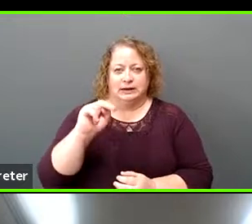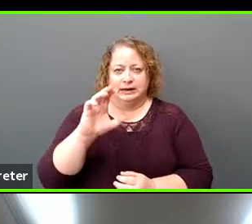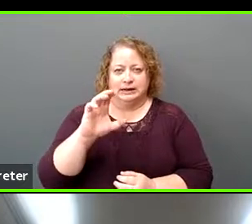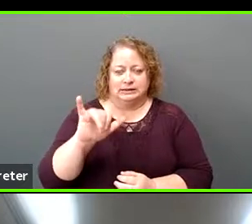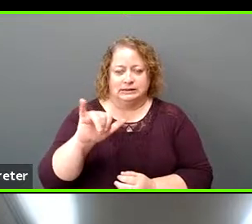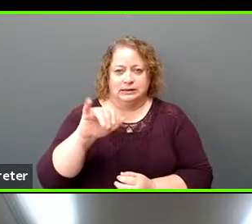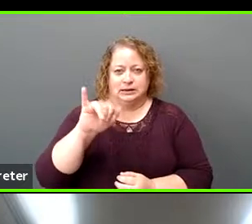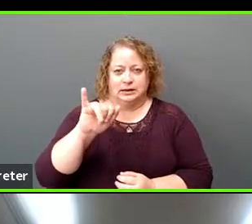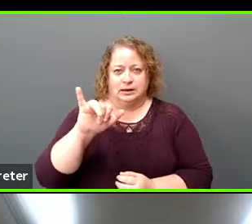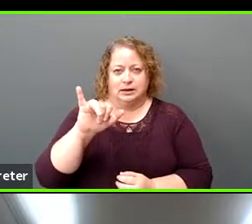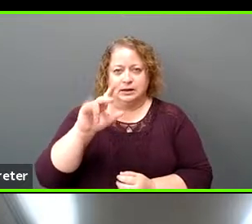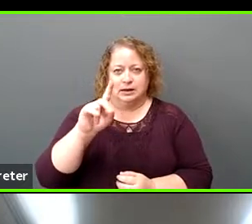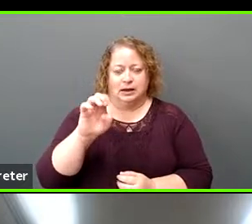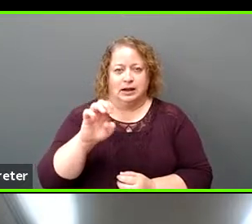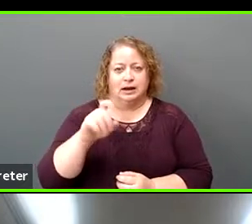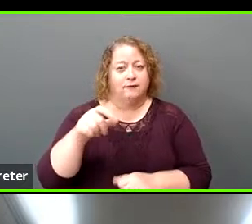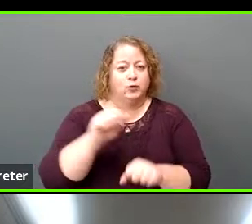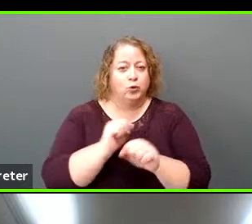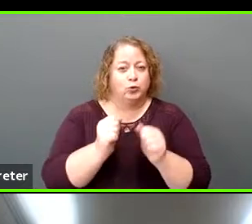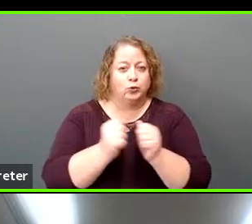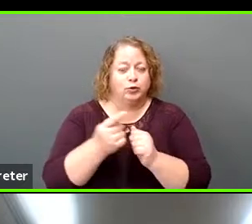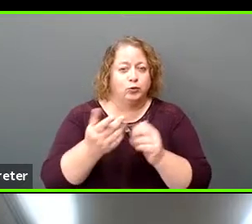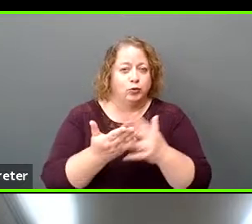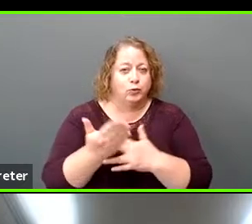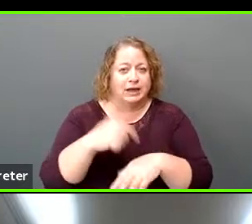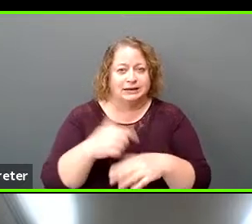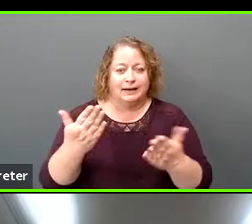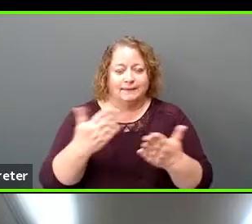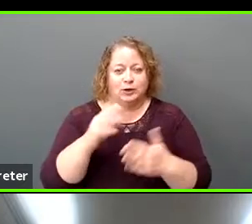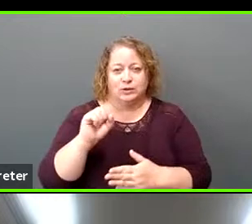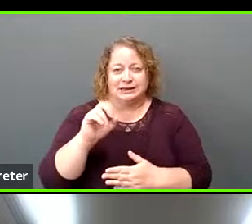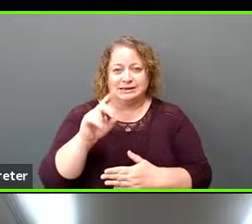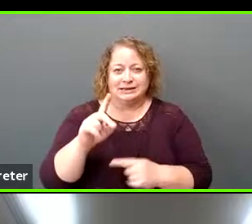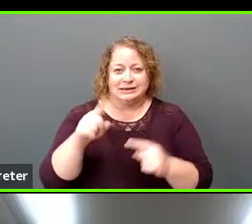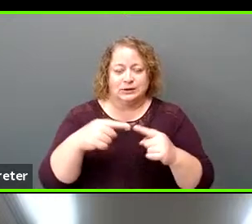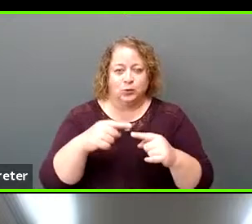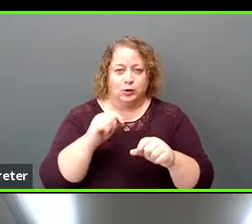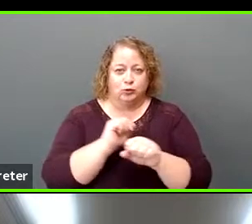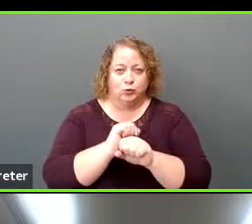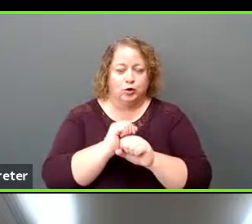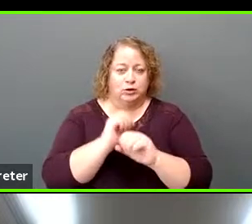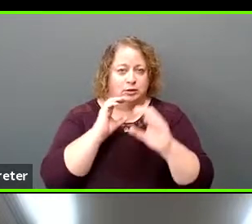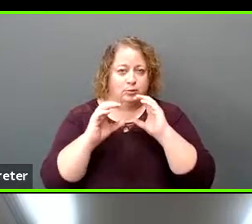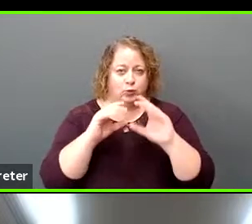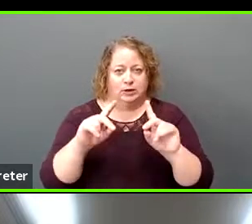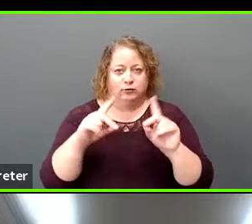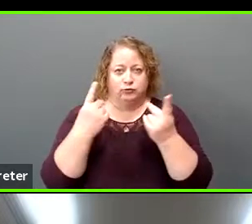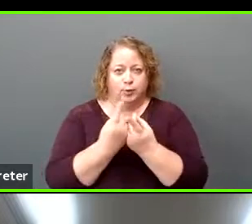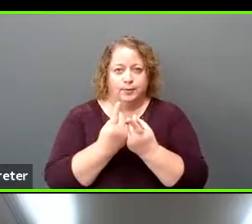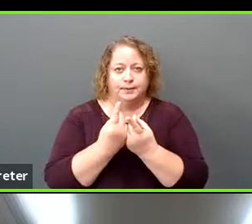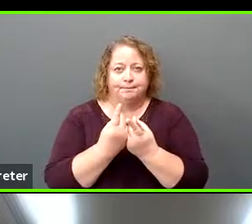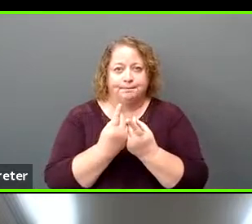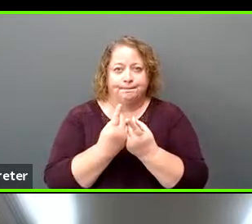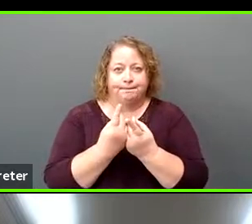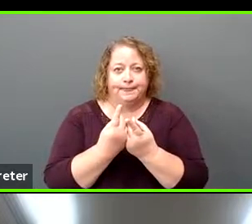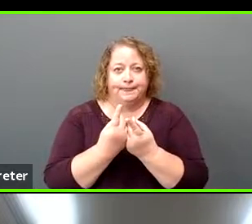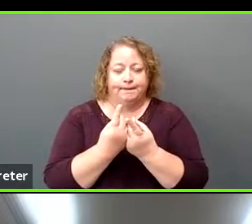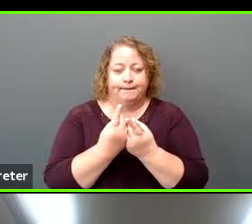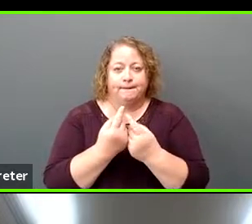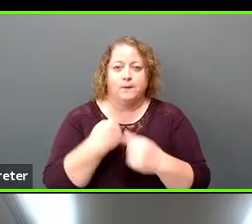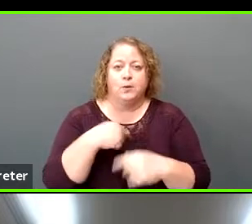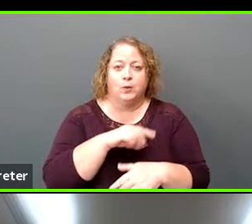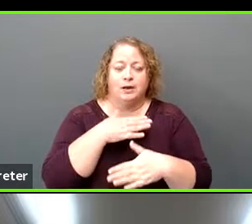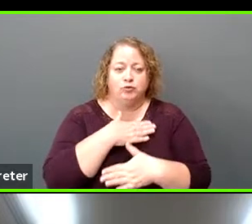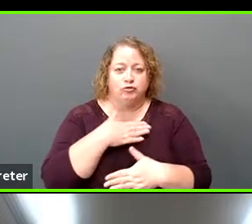Nancy I. I've worked with you through my time here with SSD when you worked in the communications department.